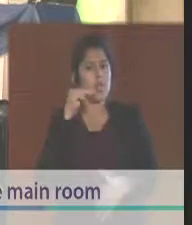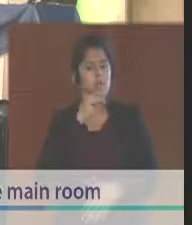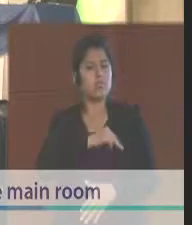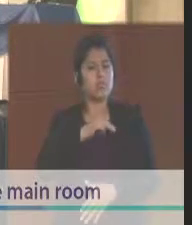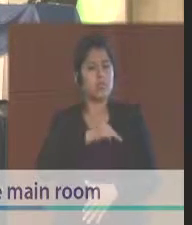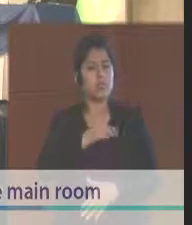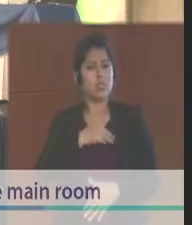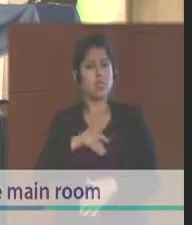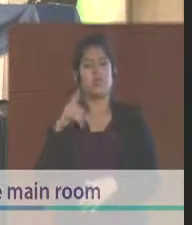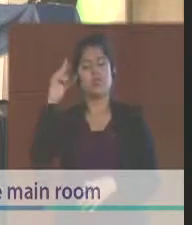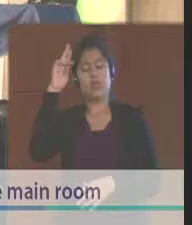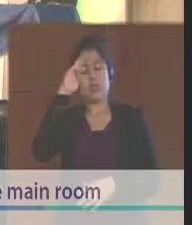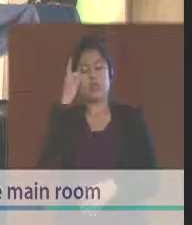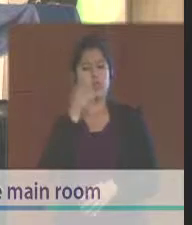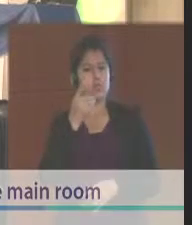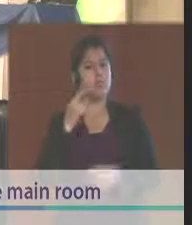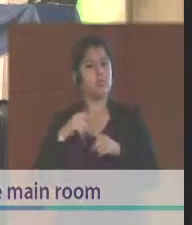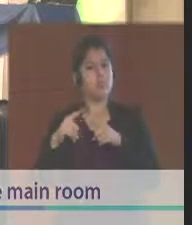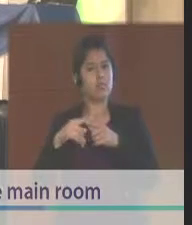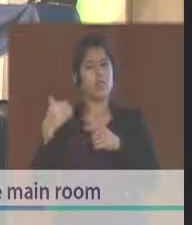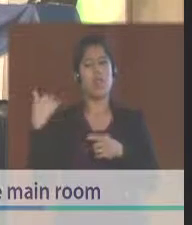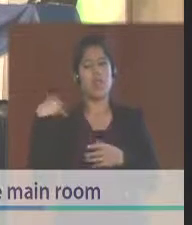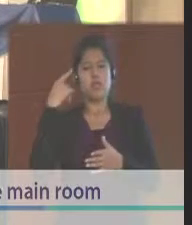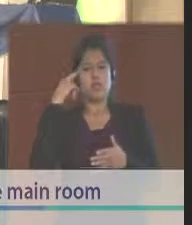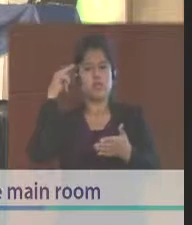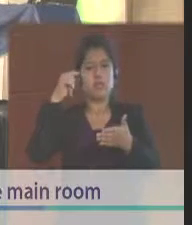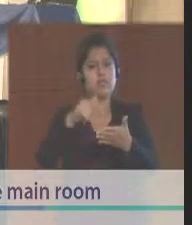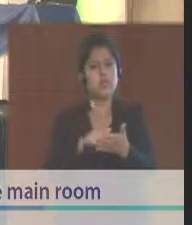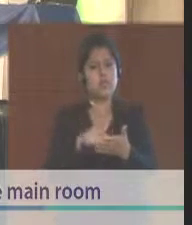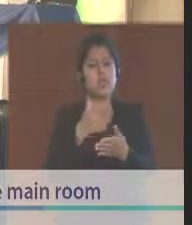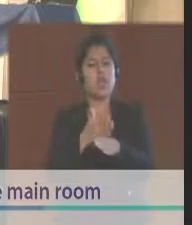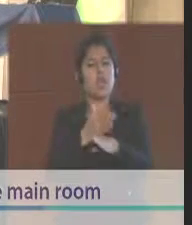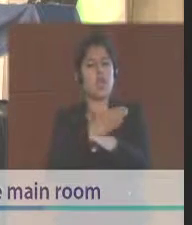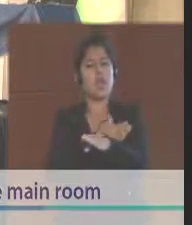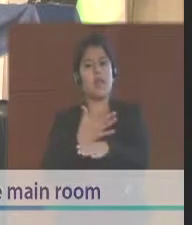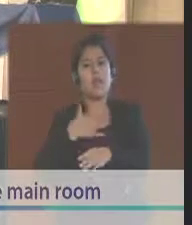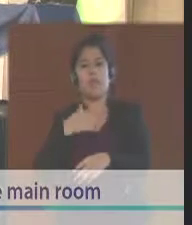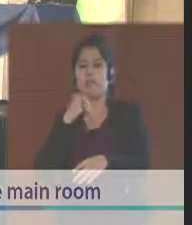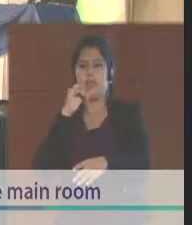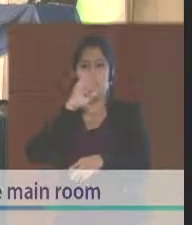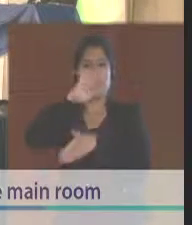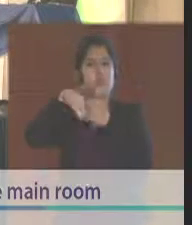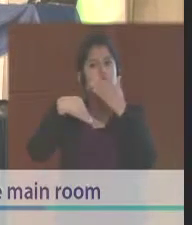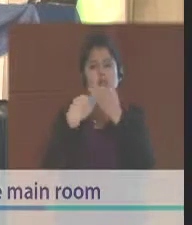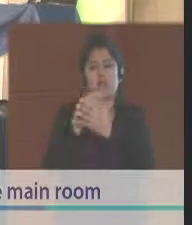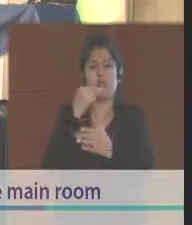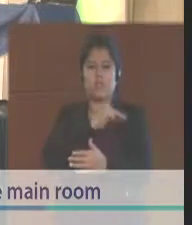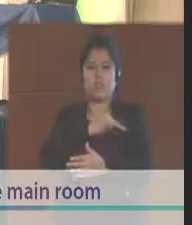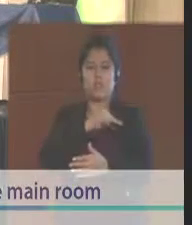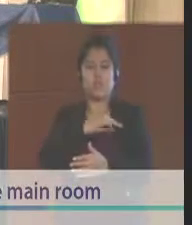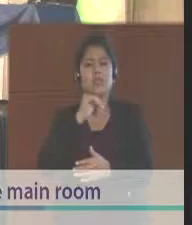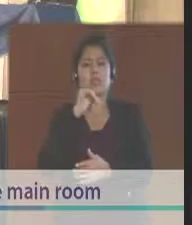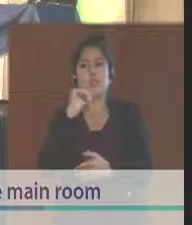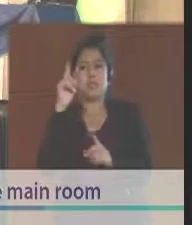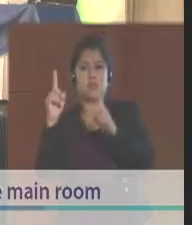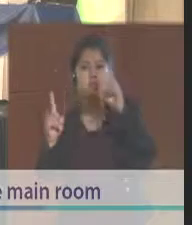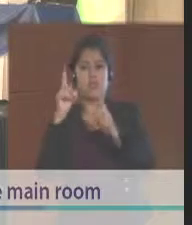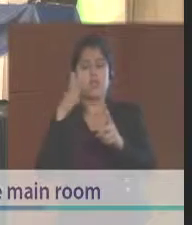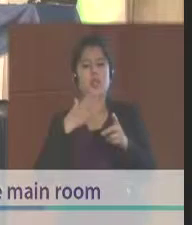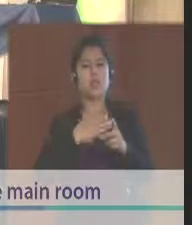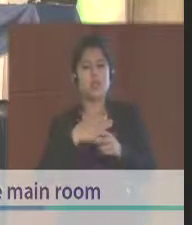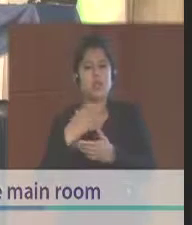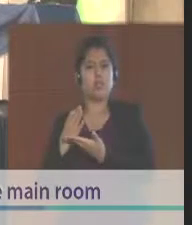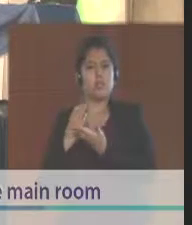the risk reduction units in Dominican municipalities. We must highlight that even today, not all of